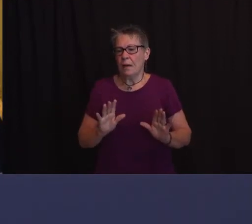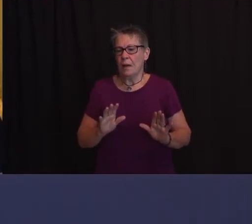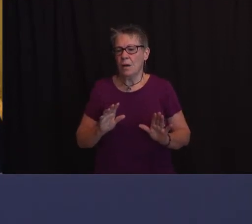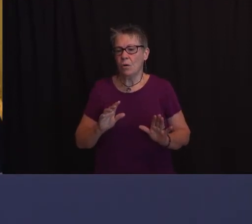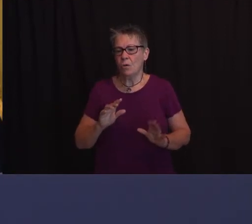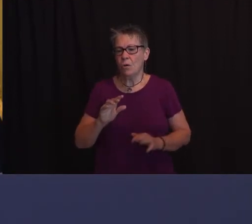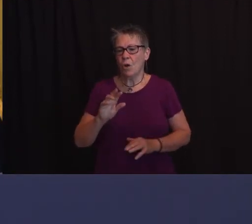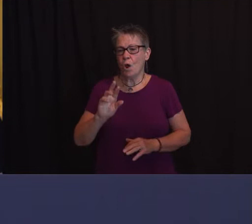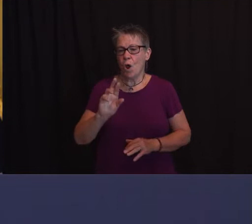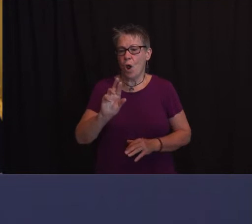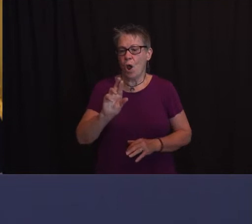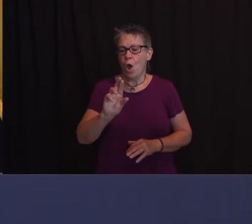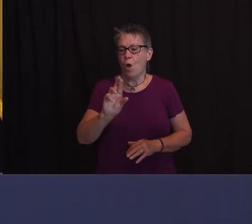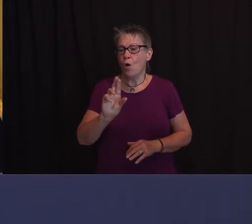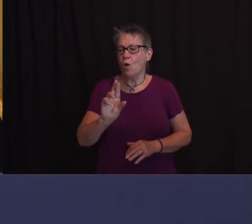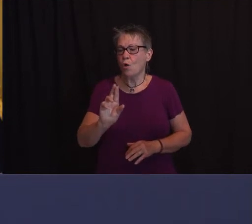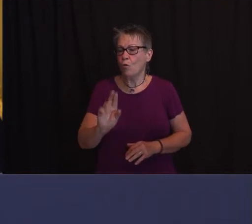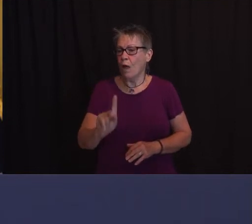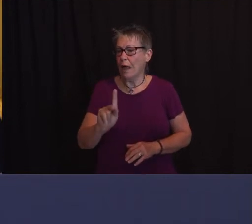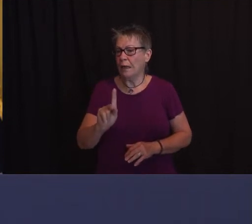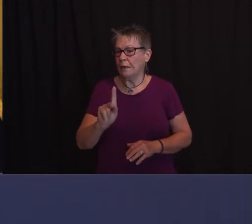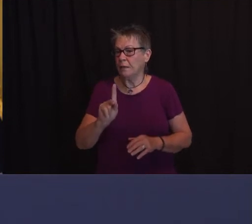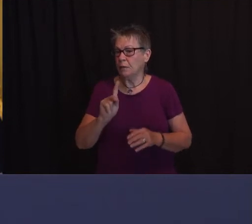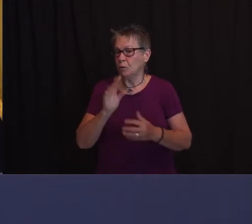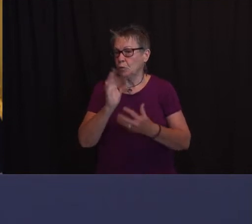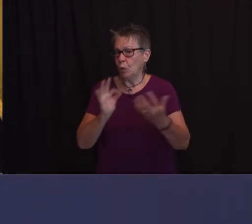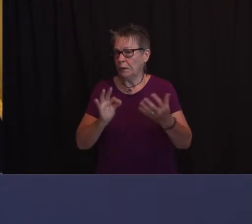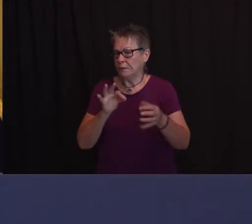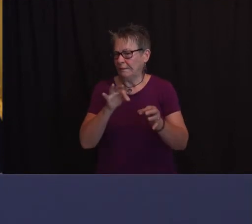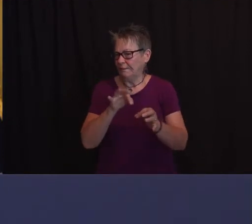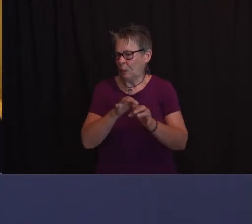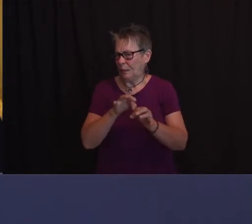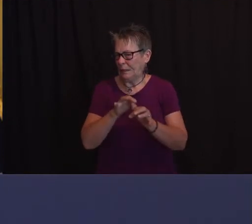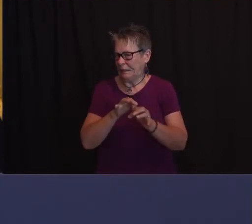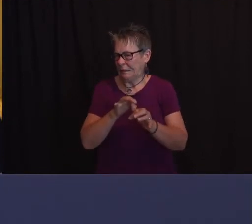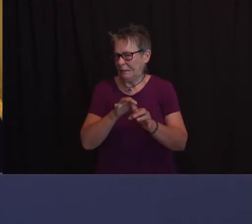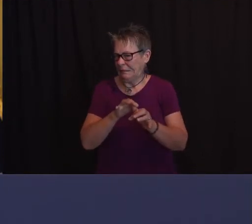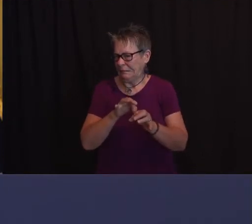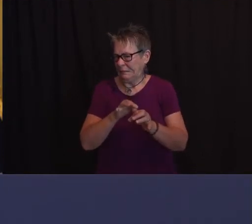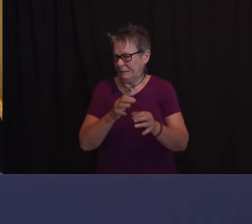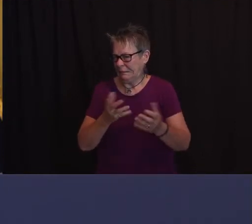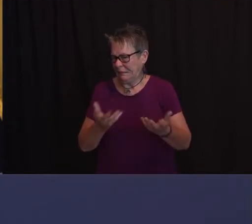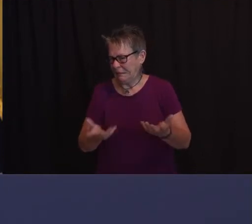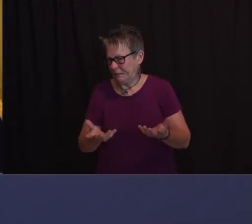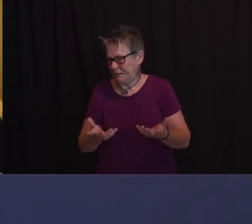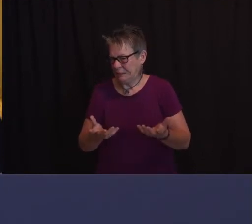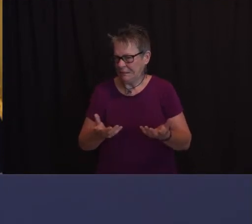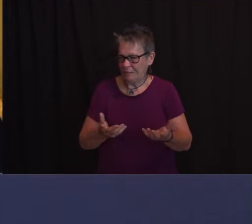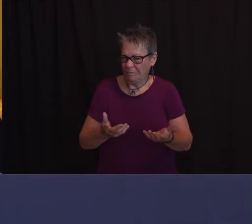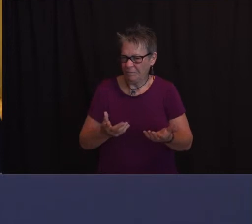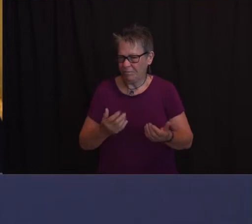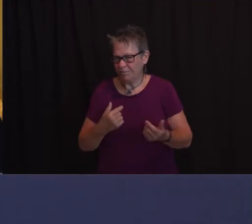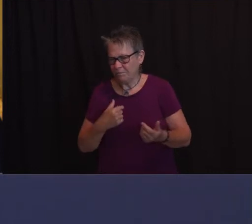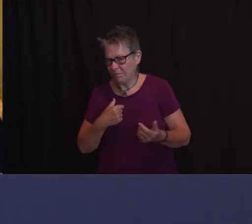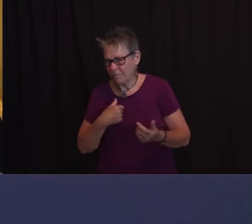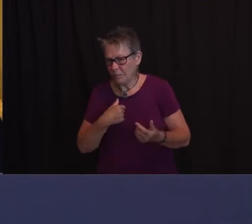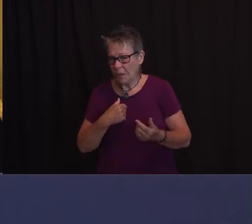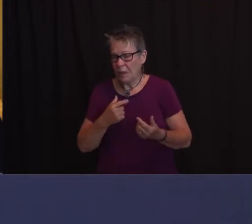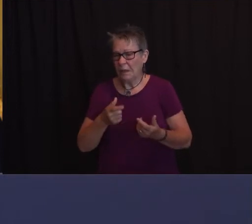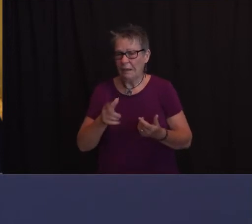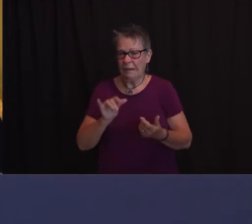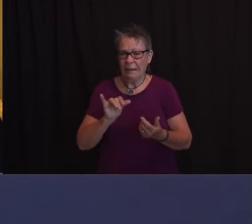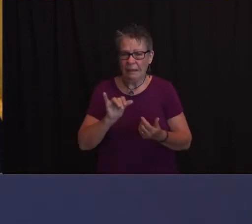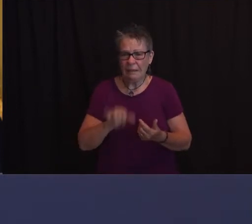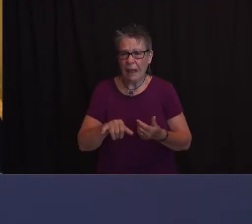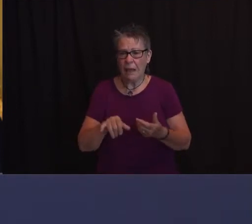I would on things like minimum wage or in-person early voting or gun safety. I don't come in with a great passion. I don't